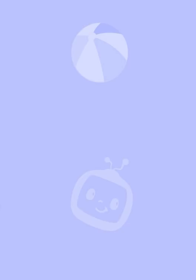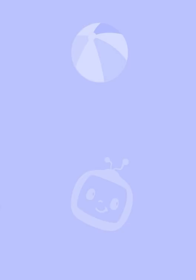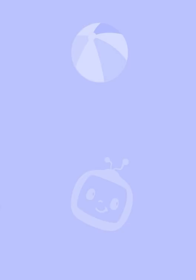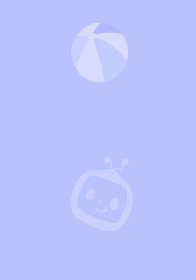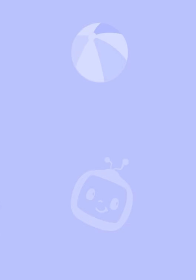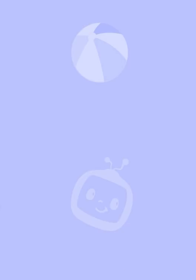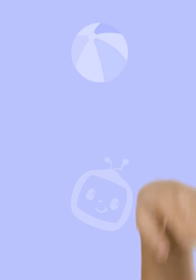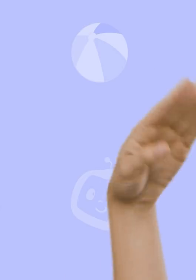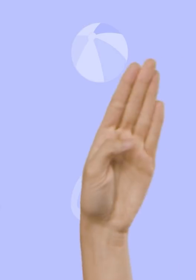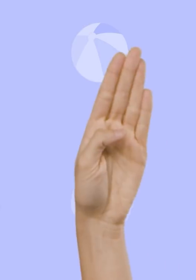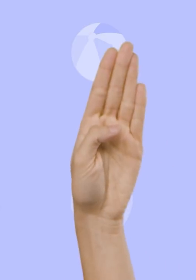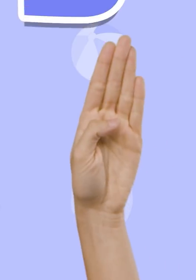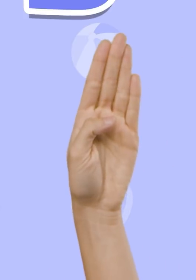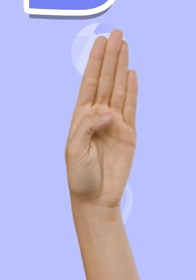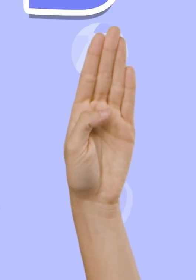Beach.